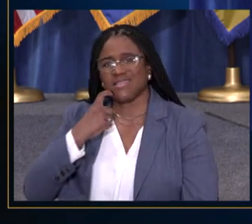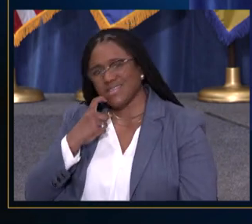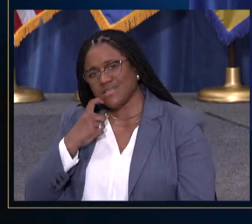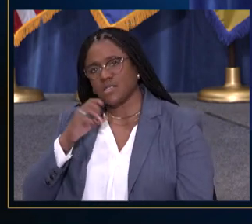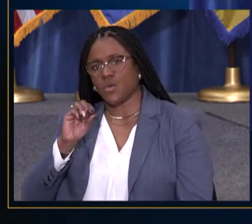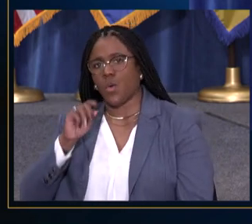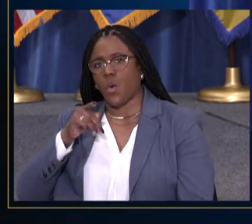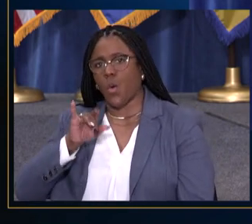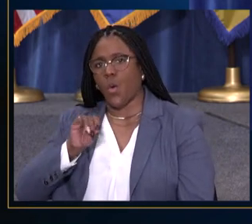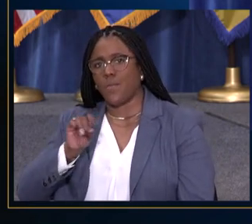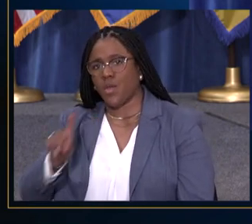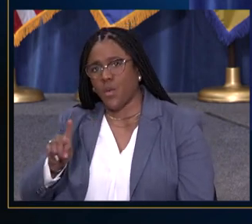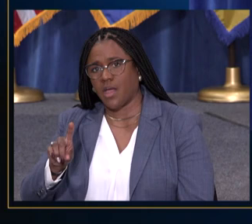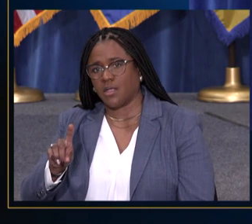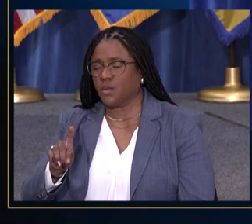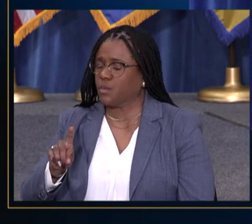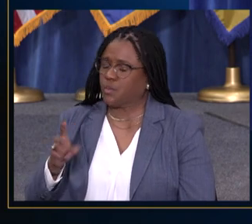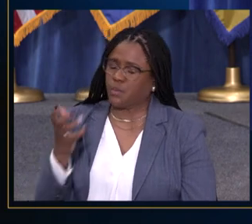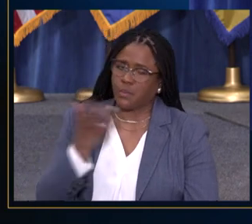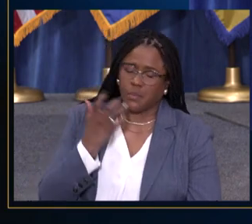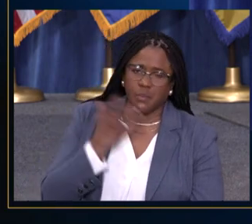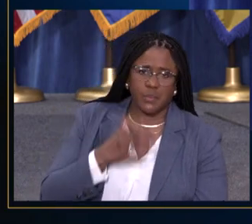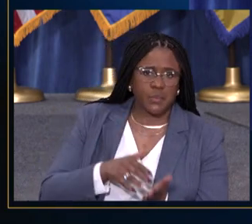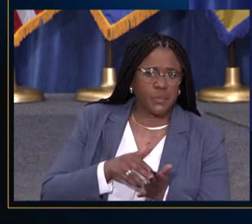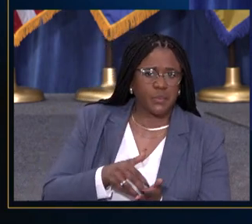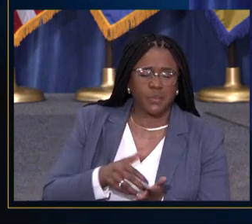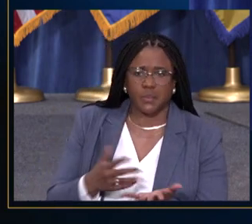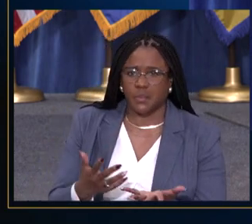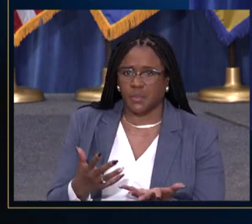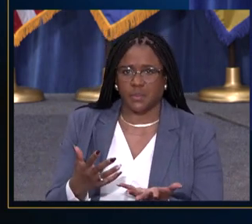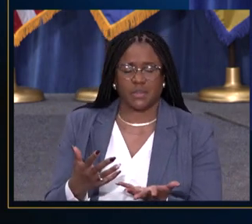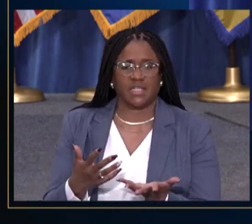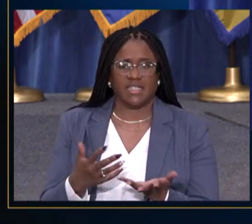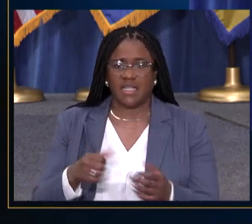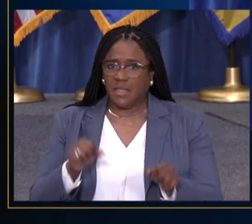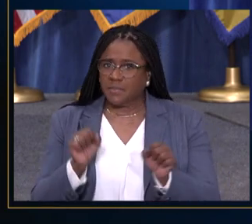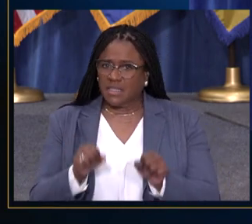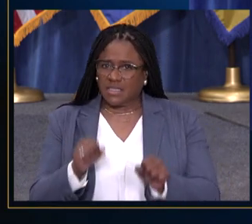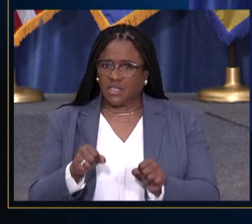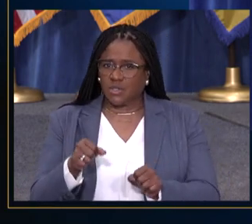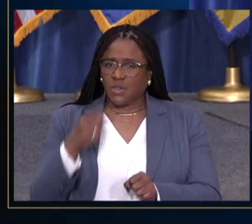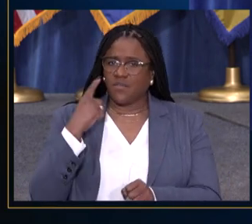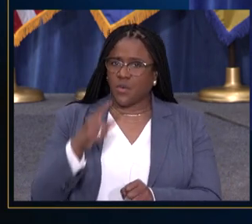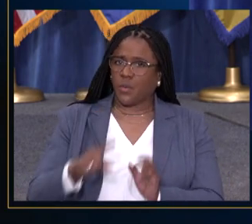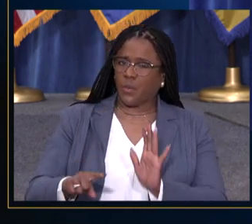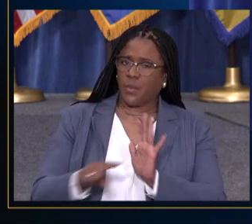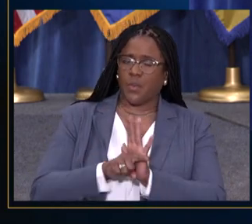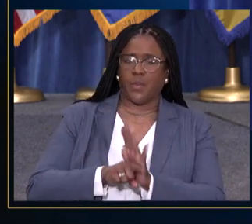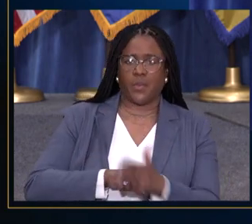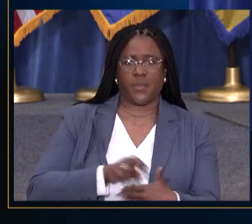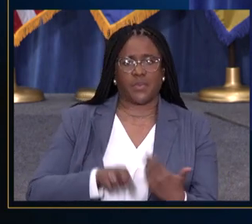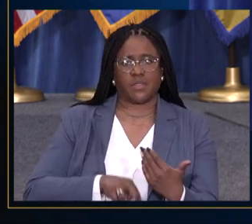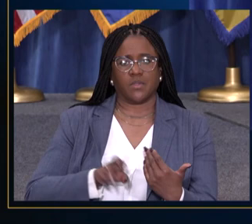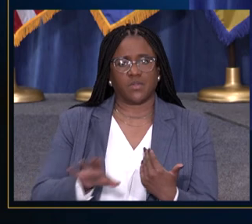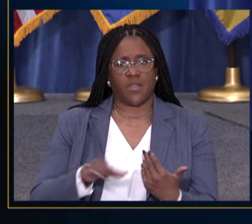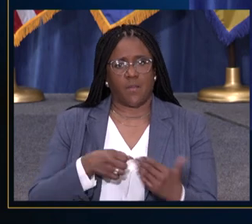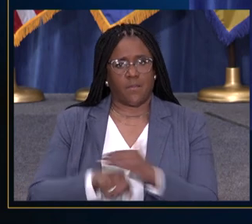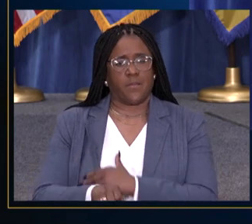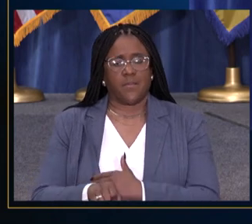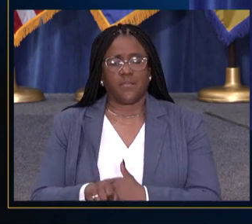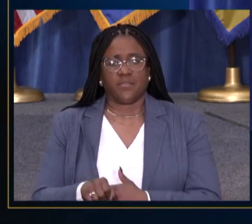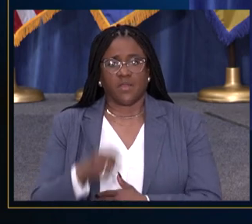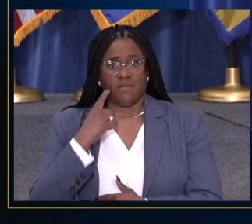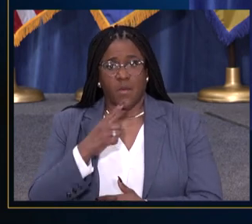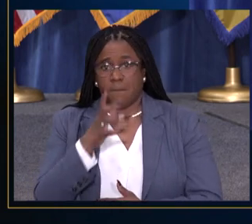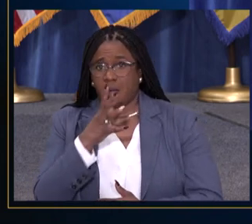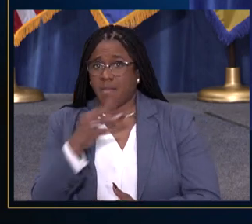those populations highly vulnerable and with potential for very negative outcomes for the mom and certainly